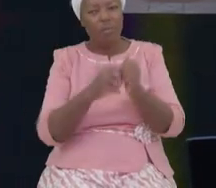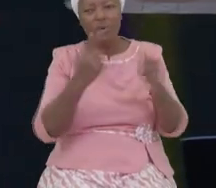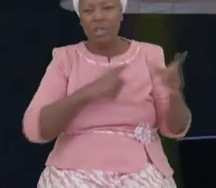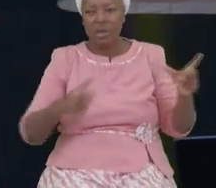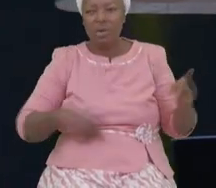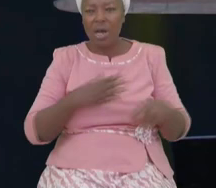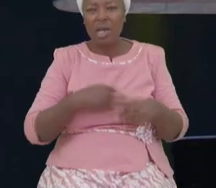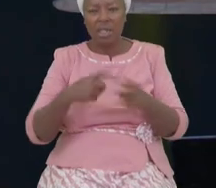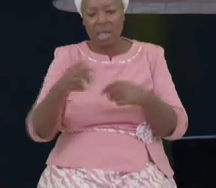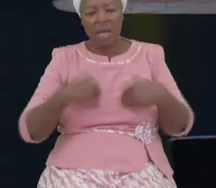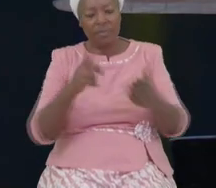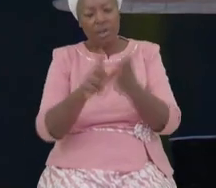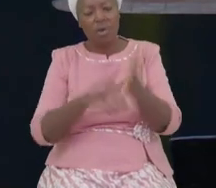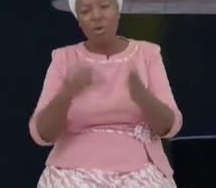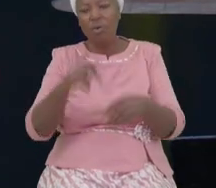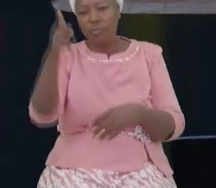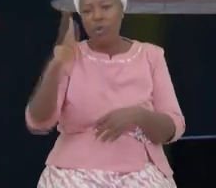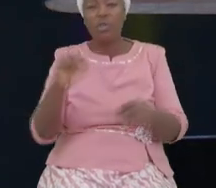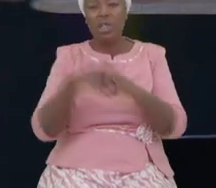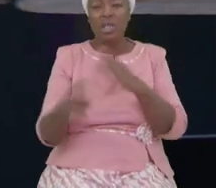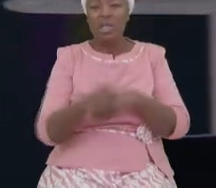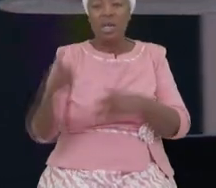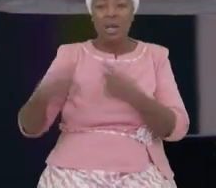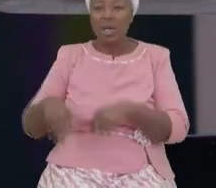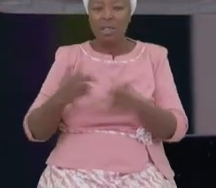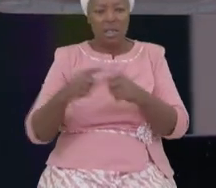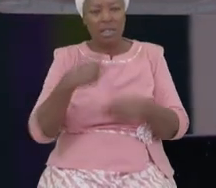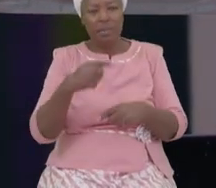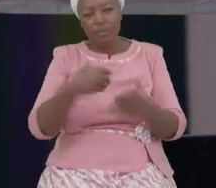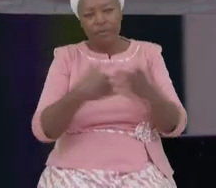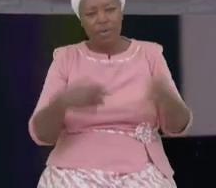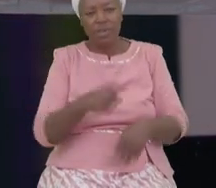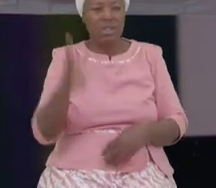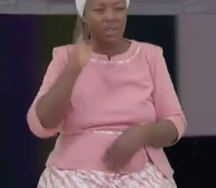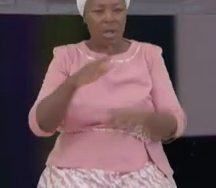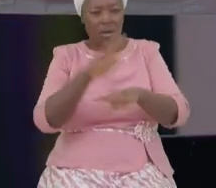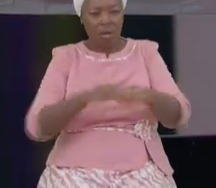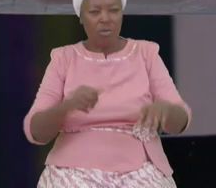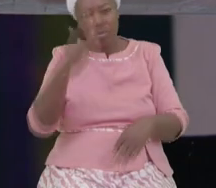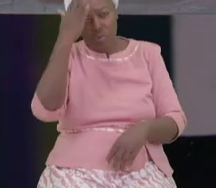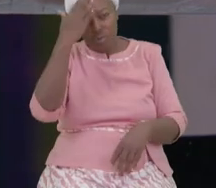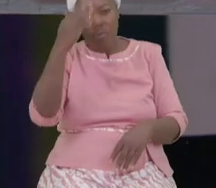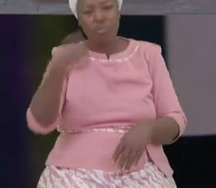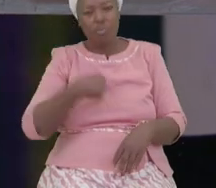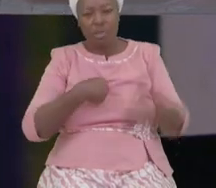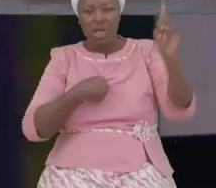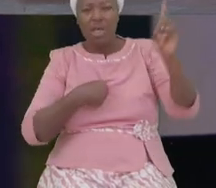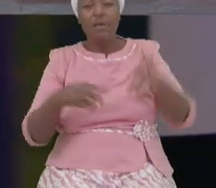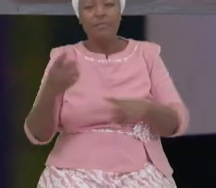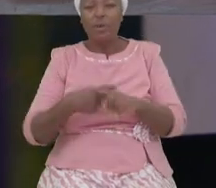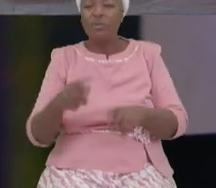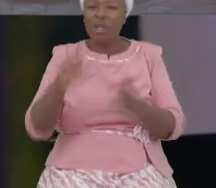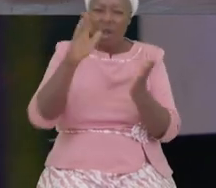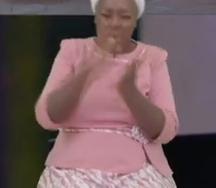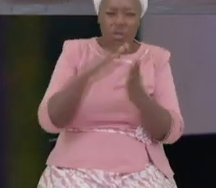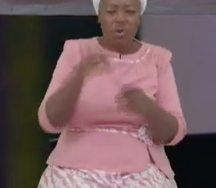they have the law of God in their heart. It says, because they shall all know me, from the least of